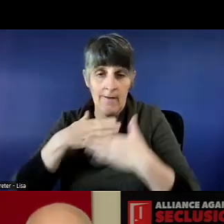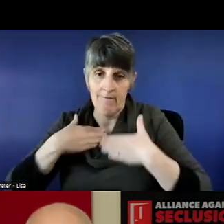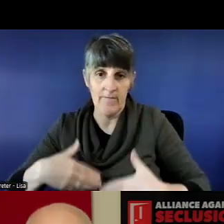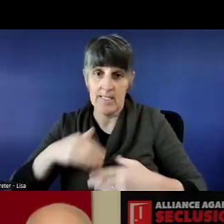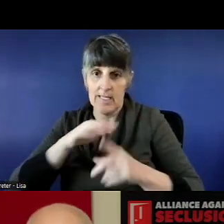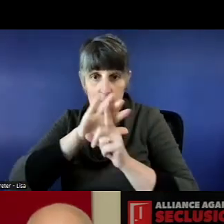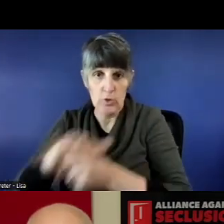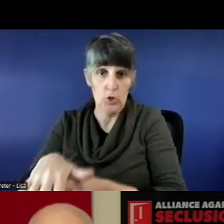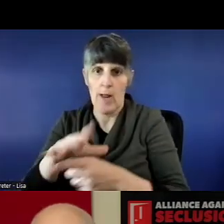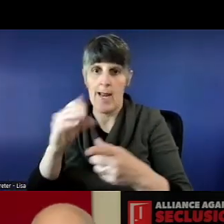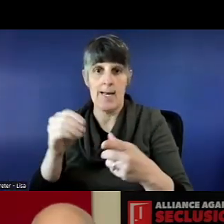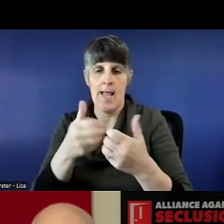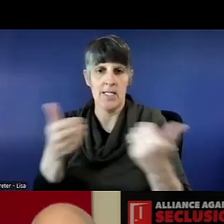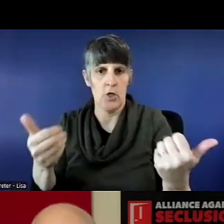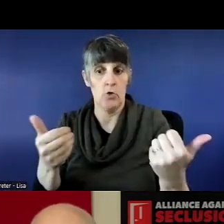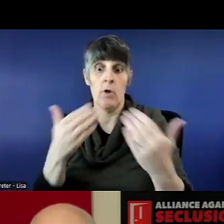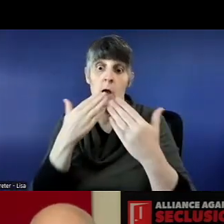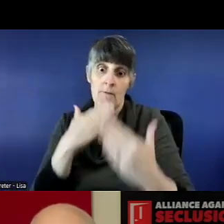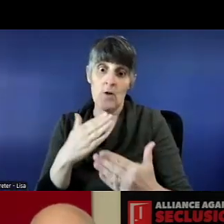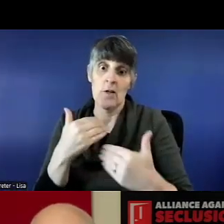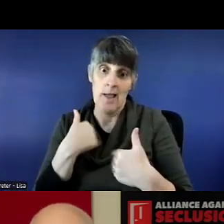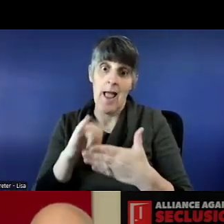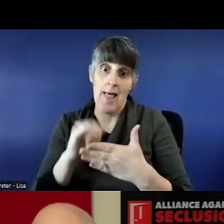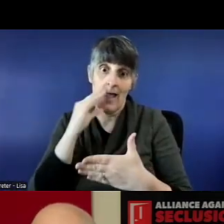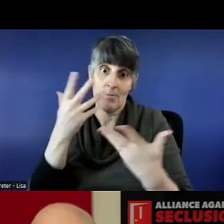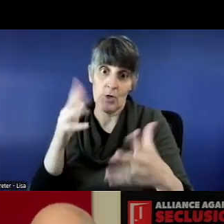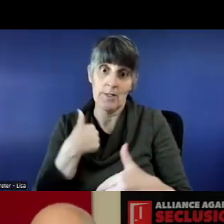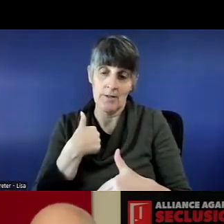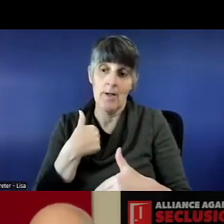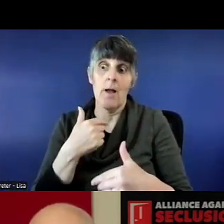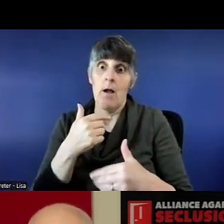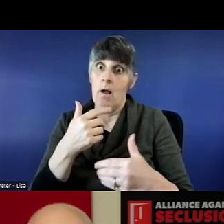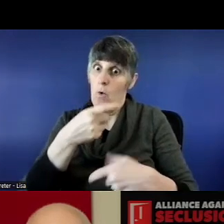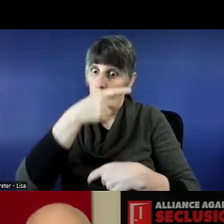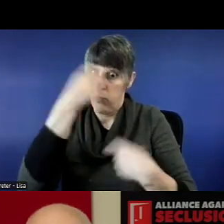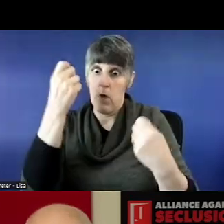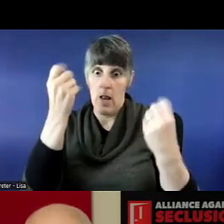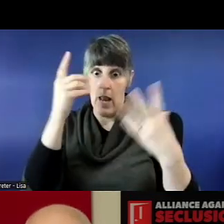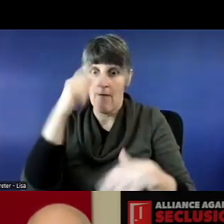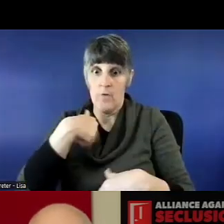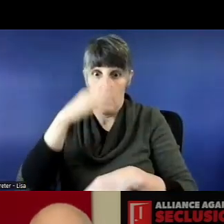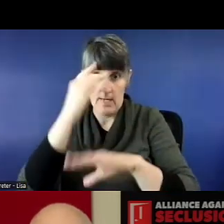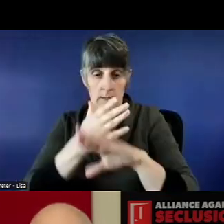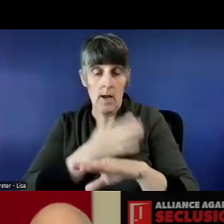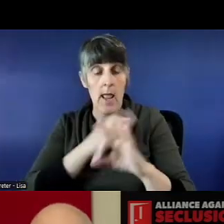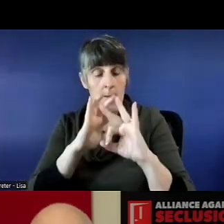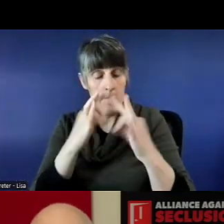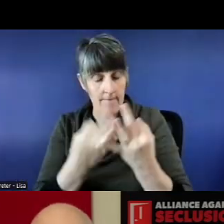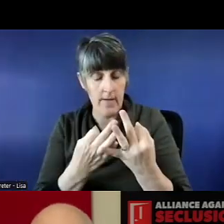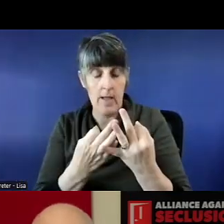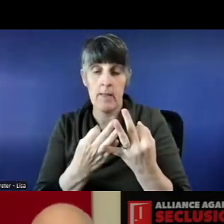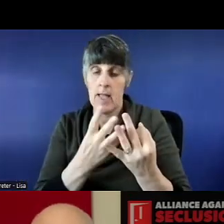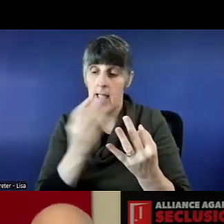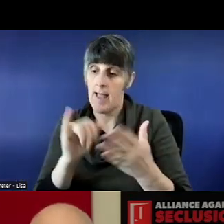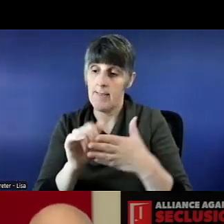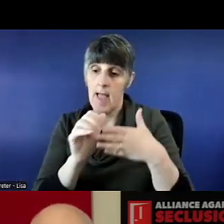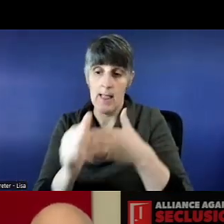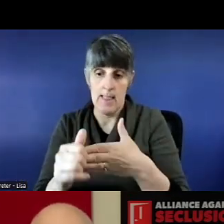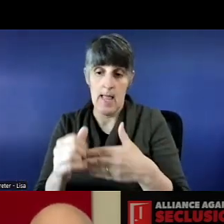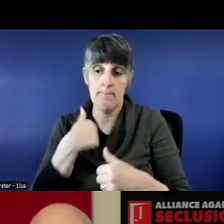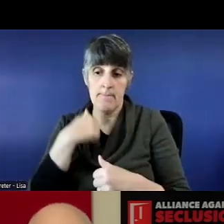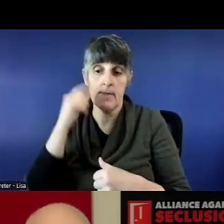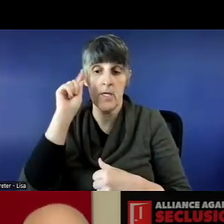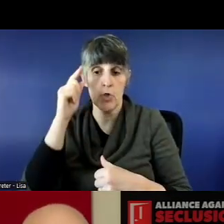and secluded. Unfortunately, we had that experience. It led to a lot of trauma for my son and for my family. And that led me